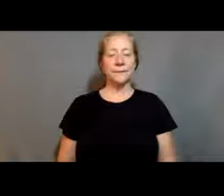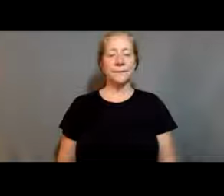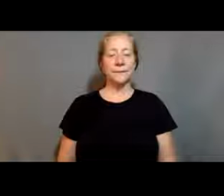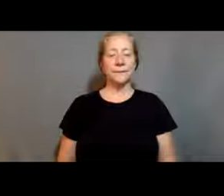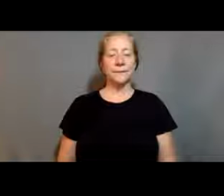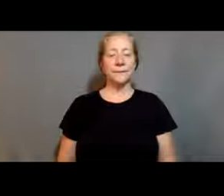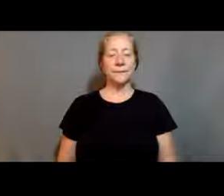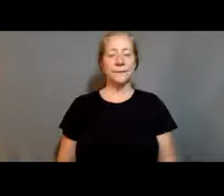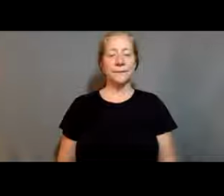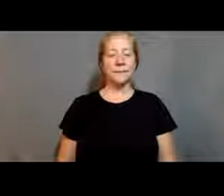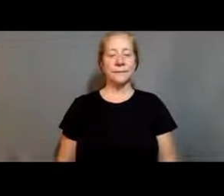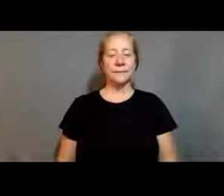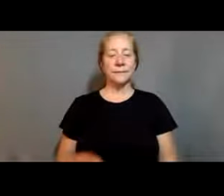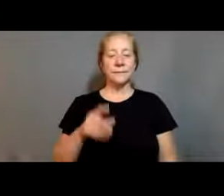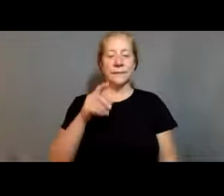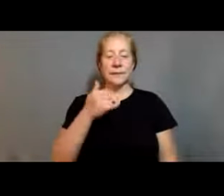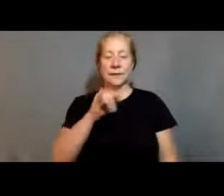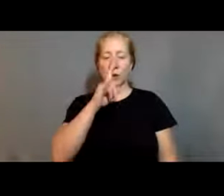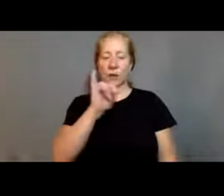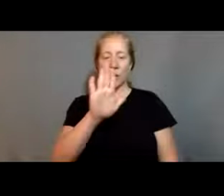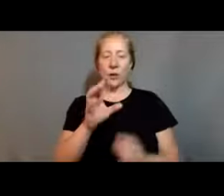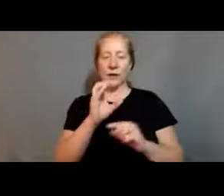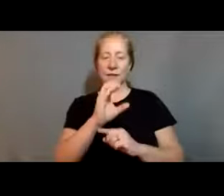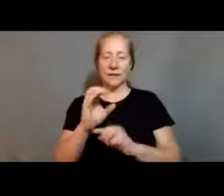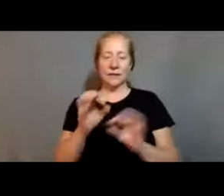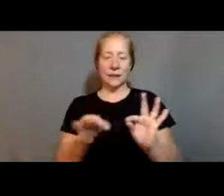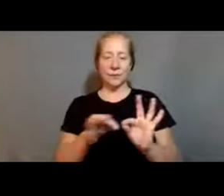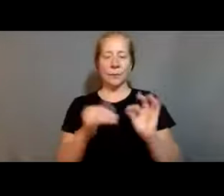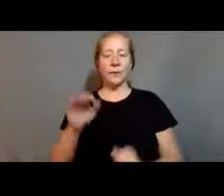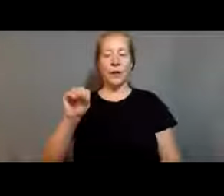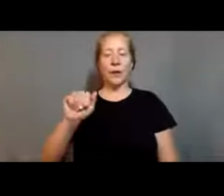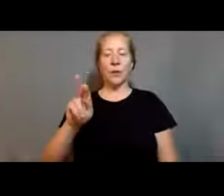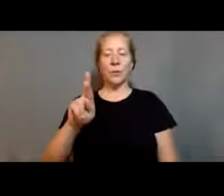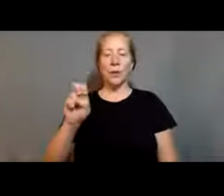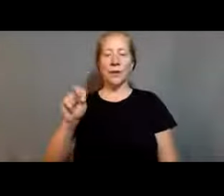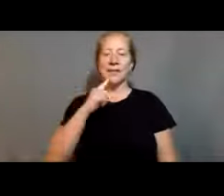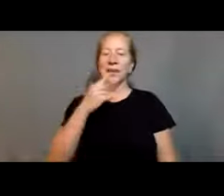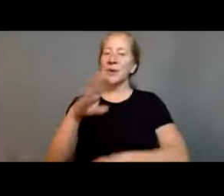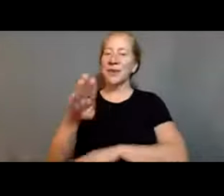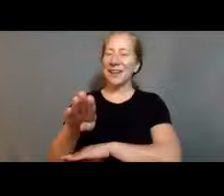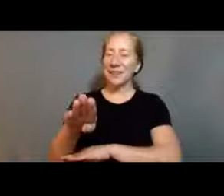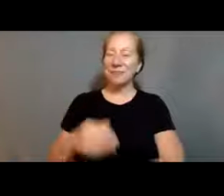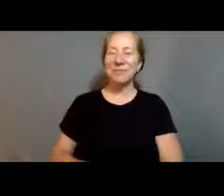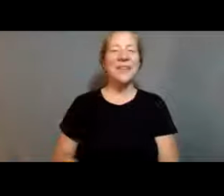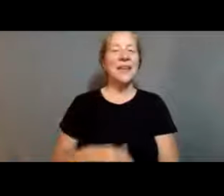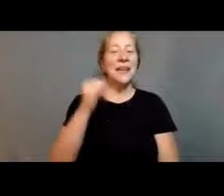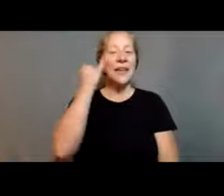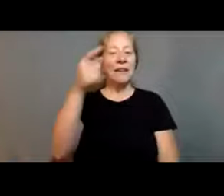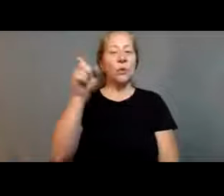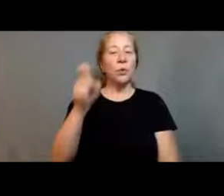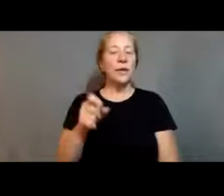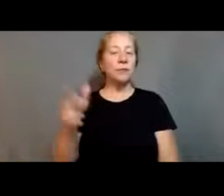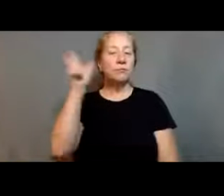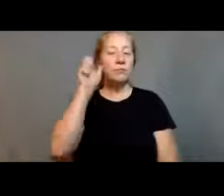We need a closed caption too. Hello, everyone. Good evening. If you need an interpreter